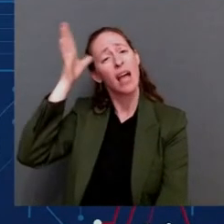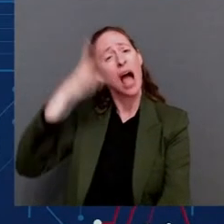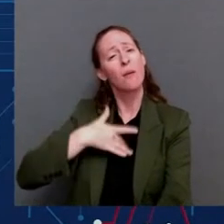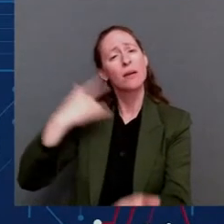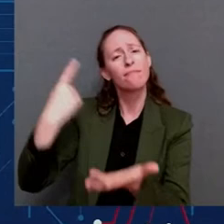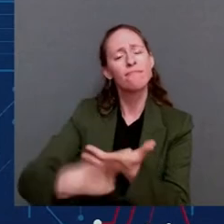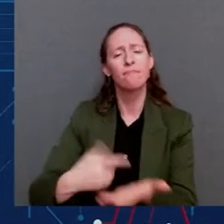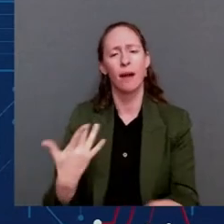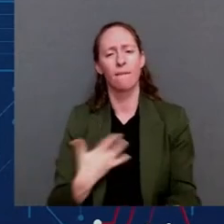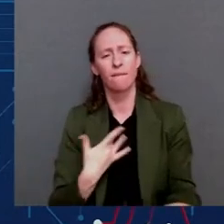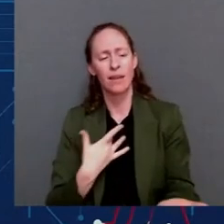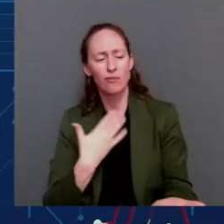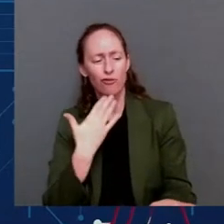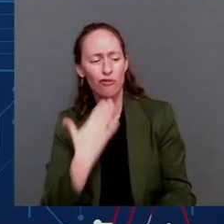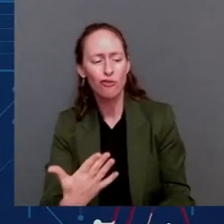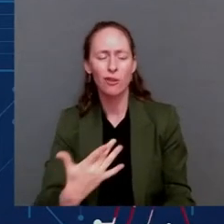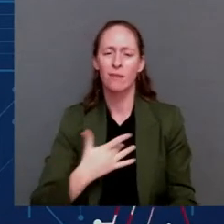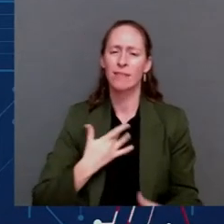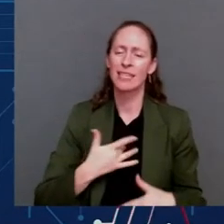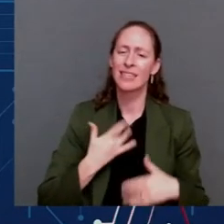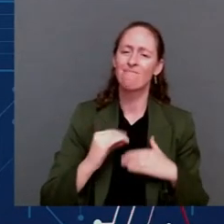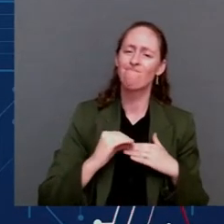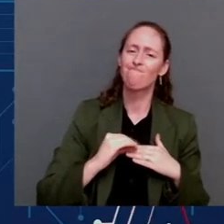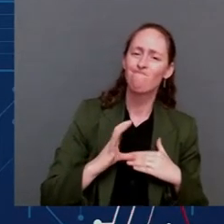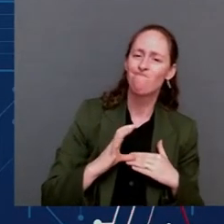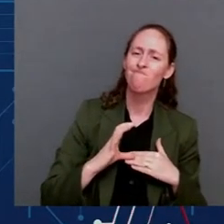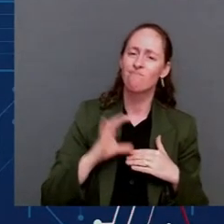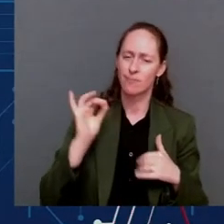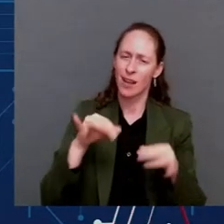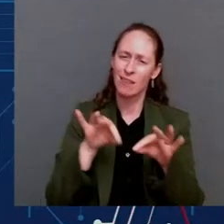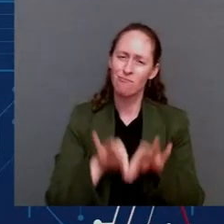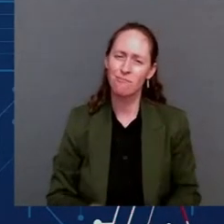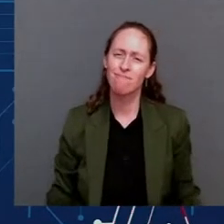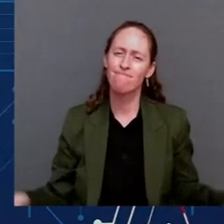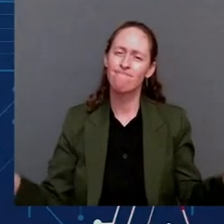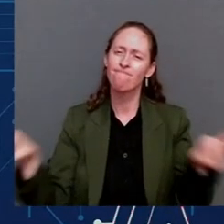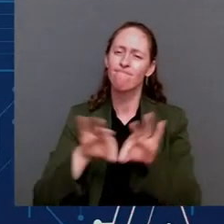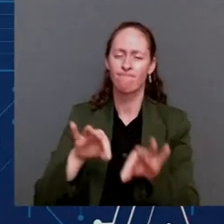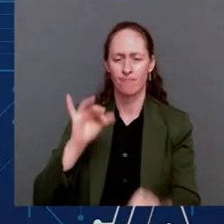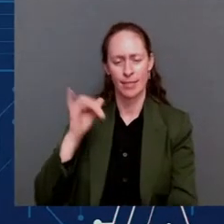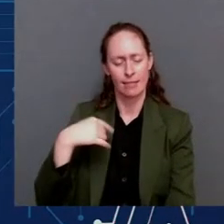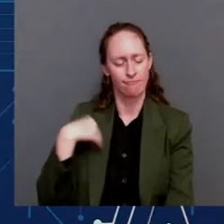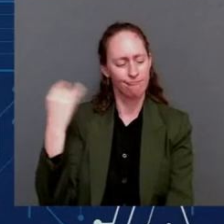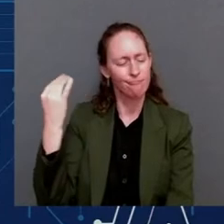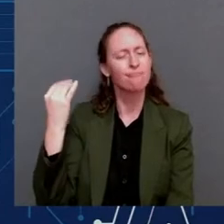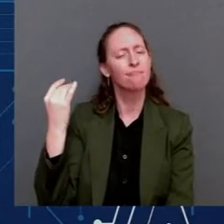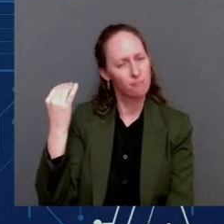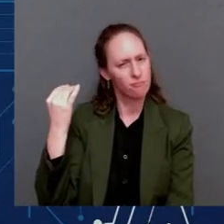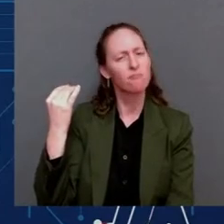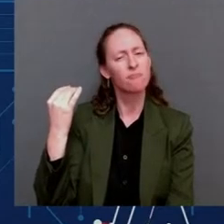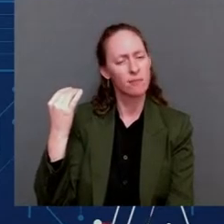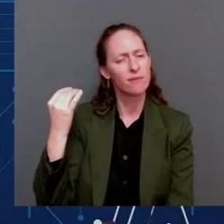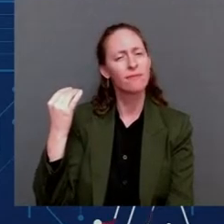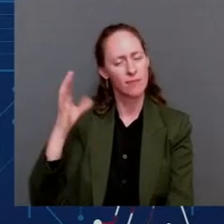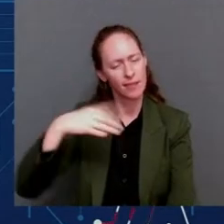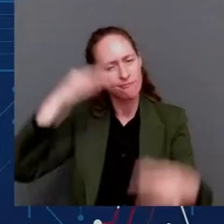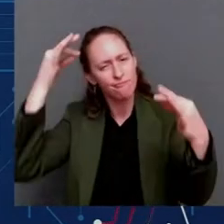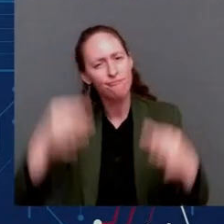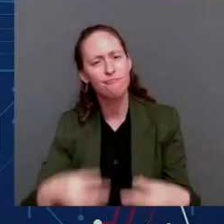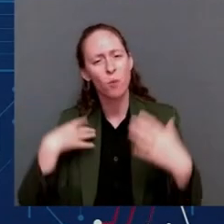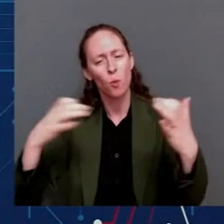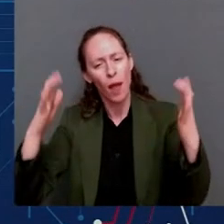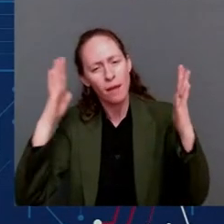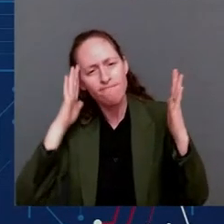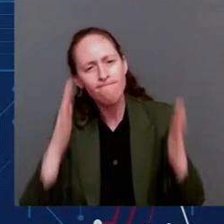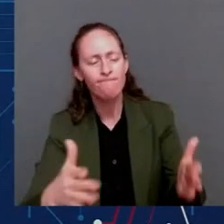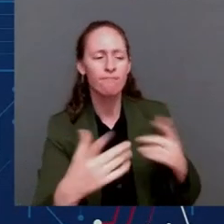run and build this economy from the bottom up and the middle out. Because when the middle class does well, everybody does well.